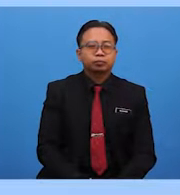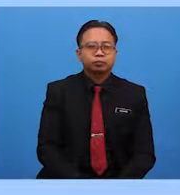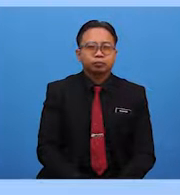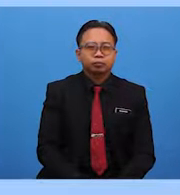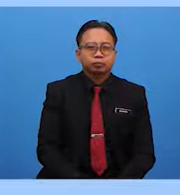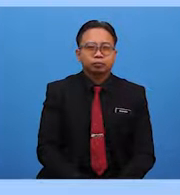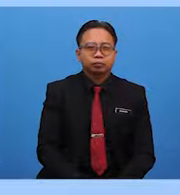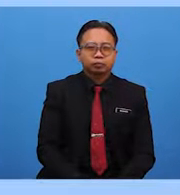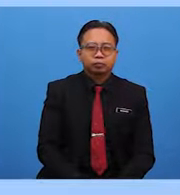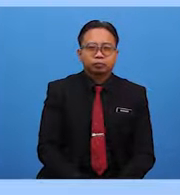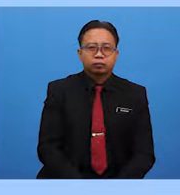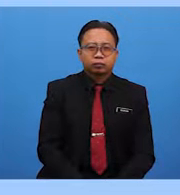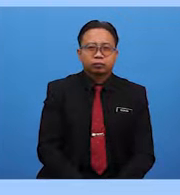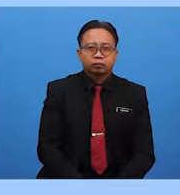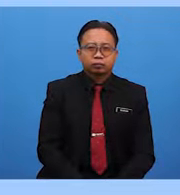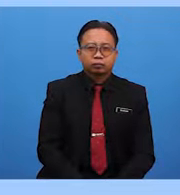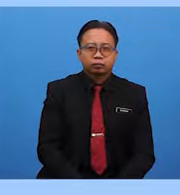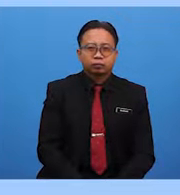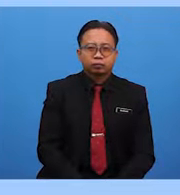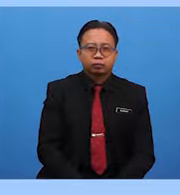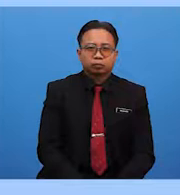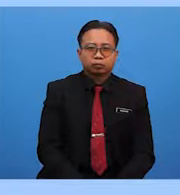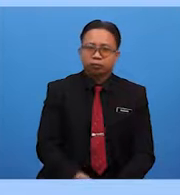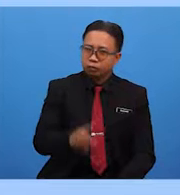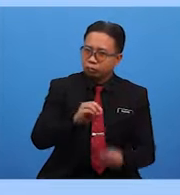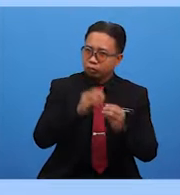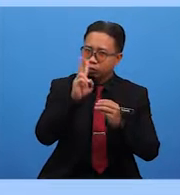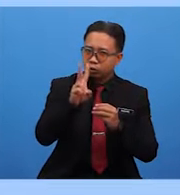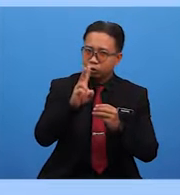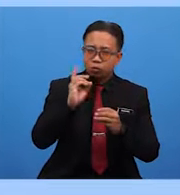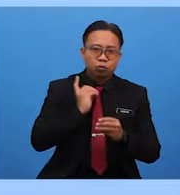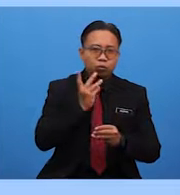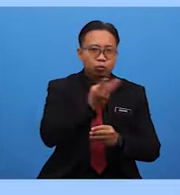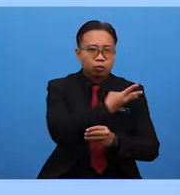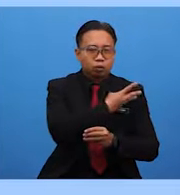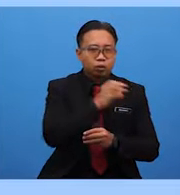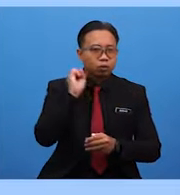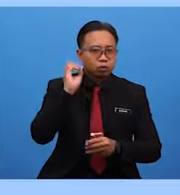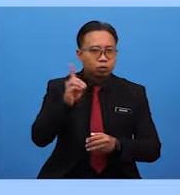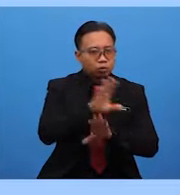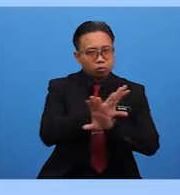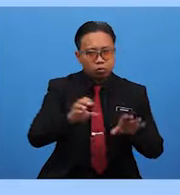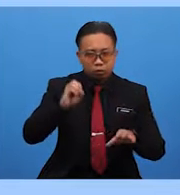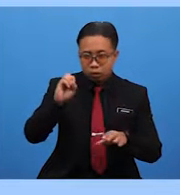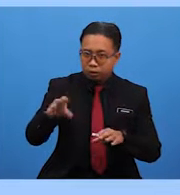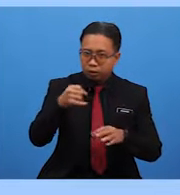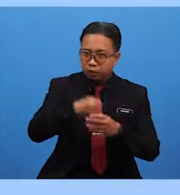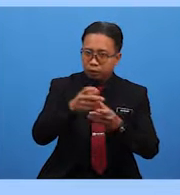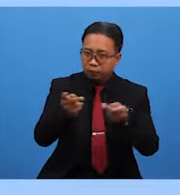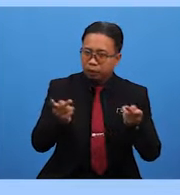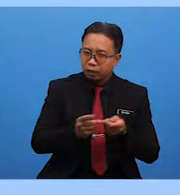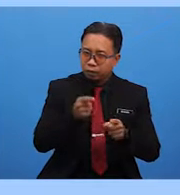you. This is the answer. We should not litter in parks to keep our environment